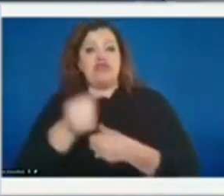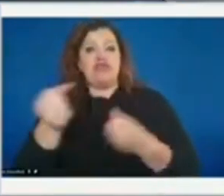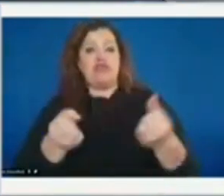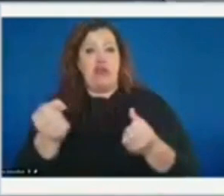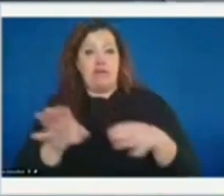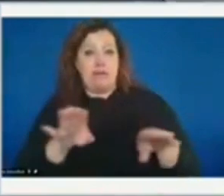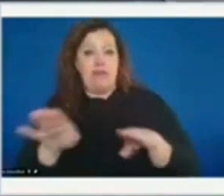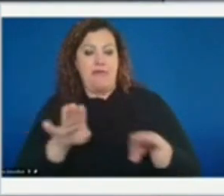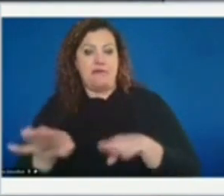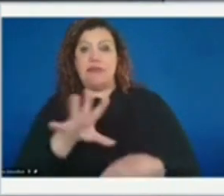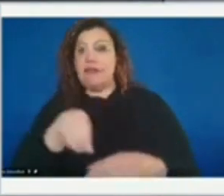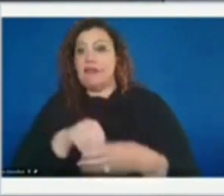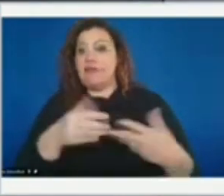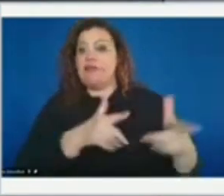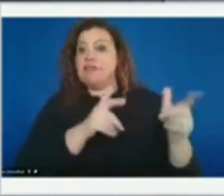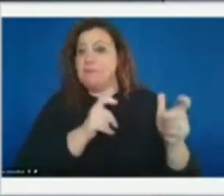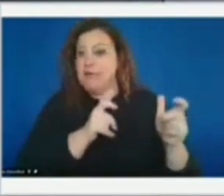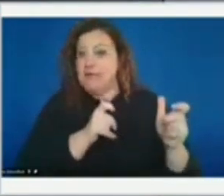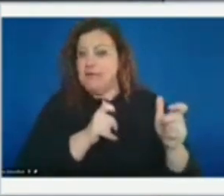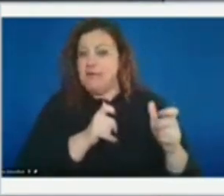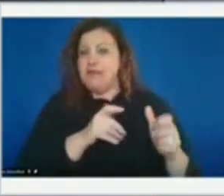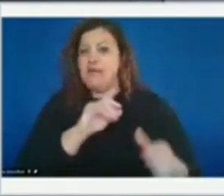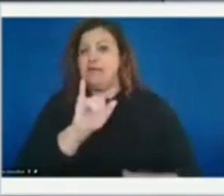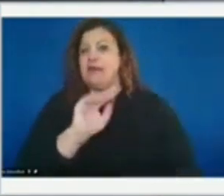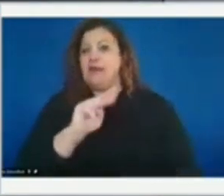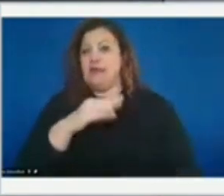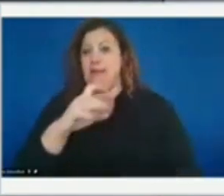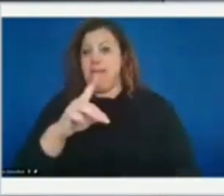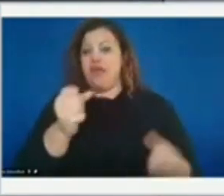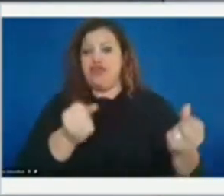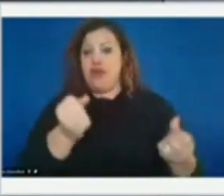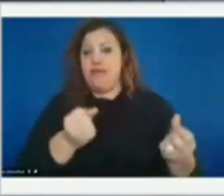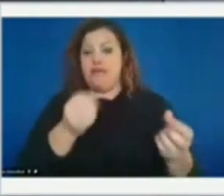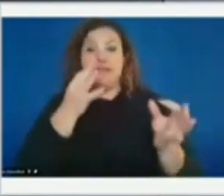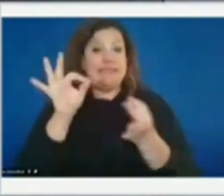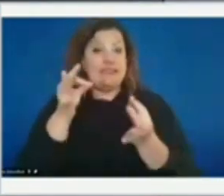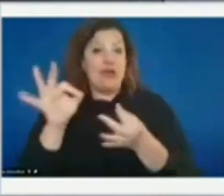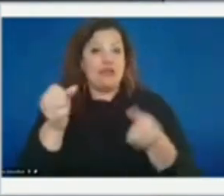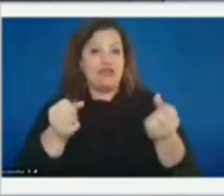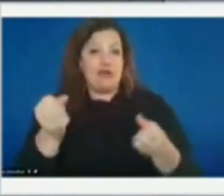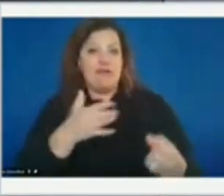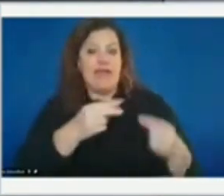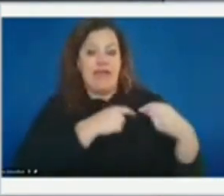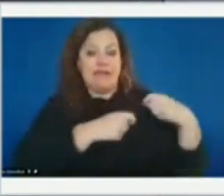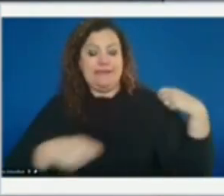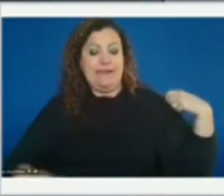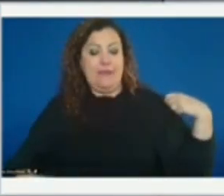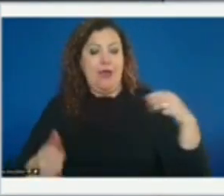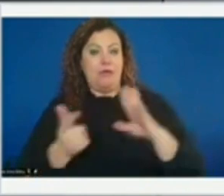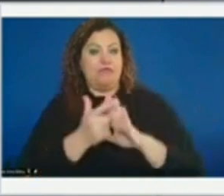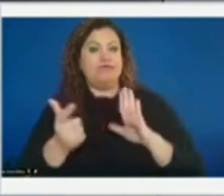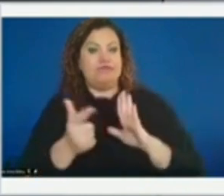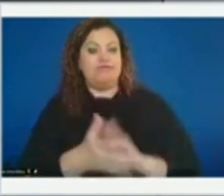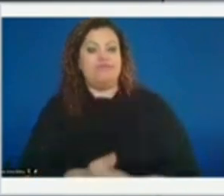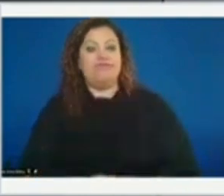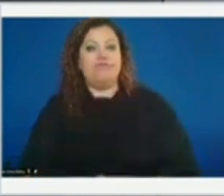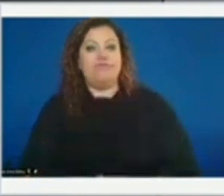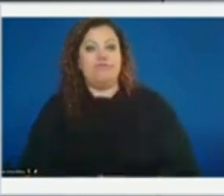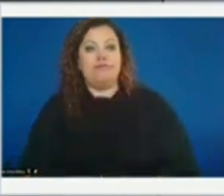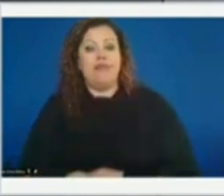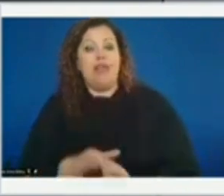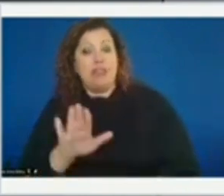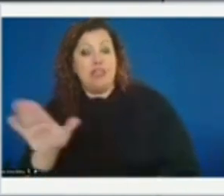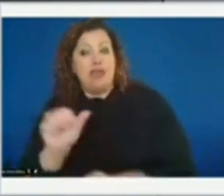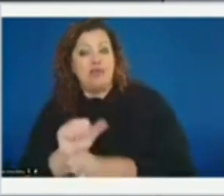These include speeding, impaired driving, distracted driving, and seatbelt violations. Their work in the first quarter